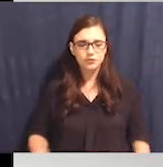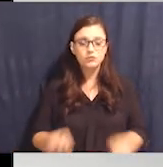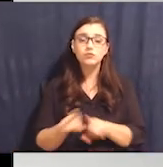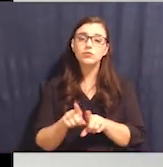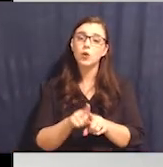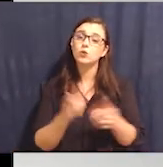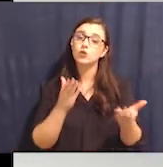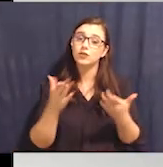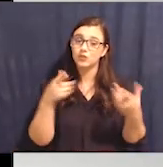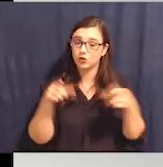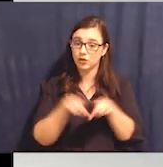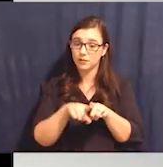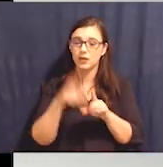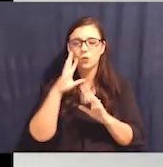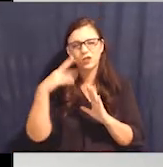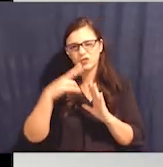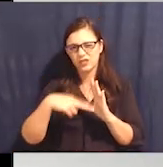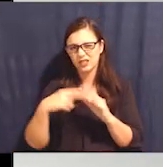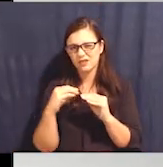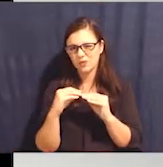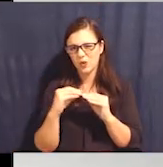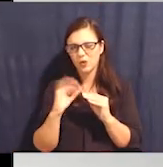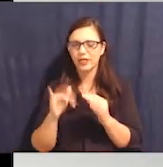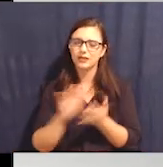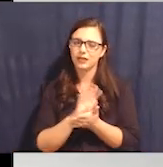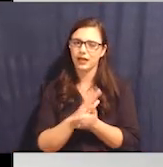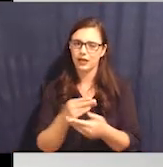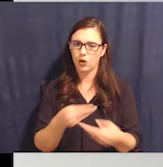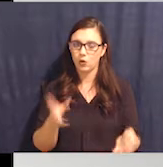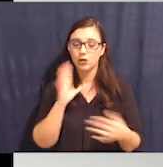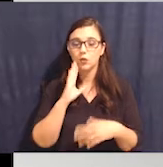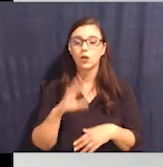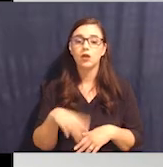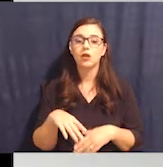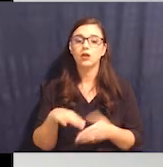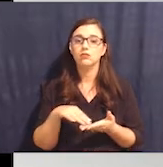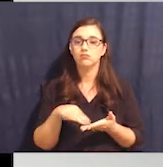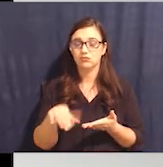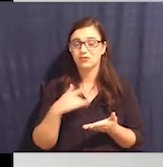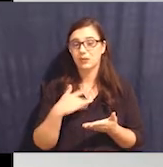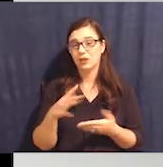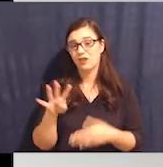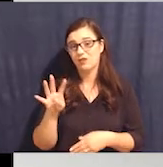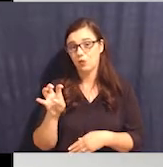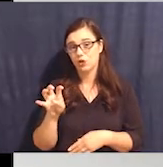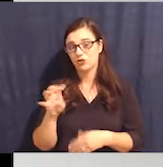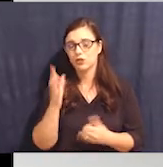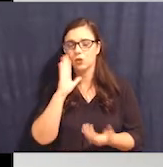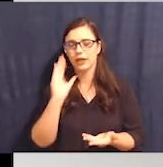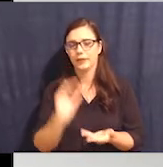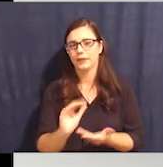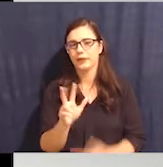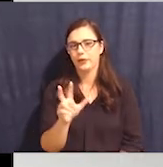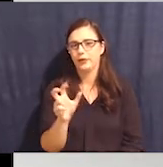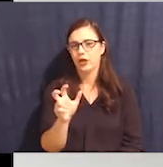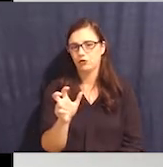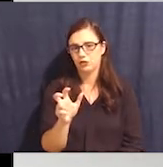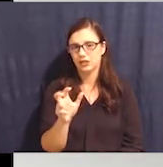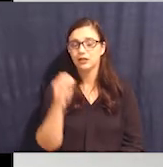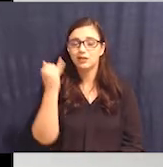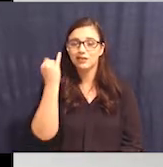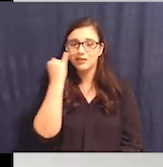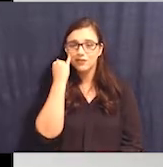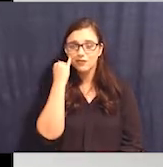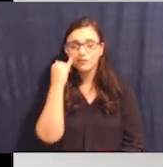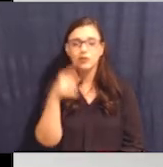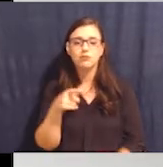Also, our service agreement you'll read about, it's one of the handouts. We'll discount that. Normally it's $400. We'll reduce it to